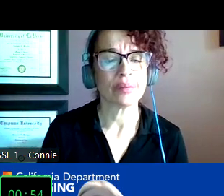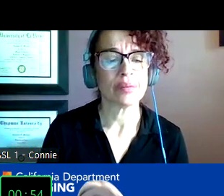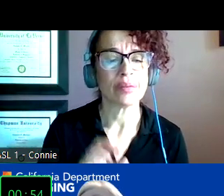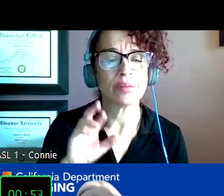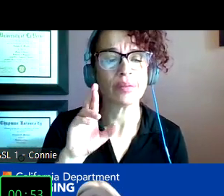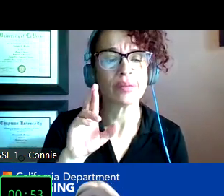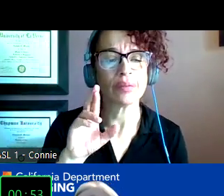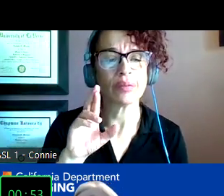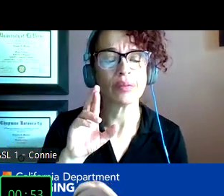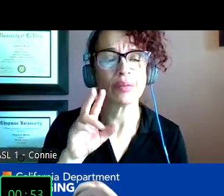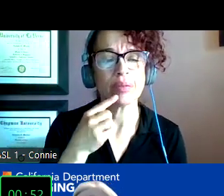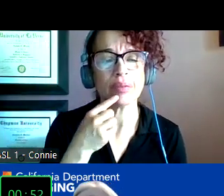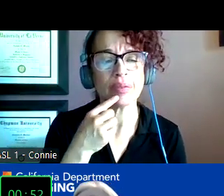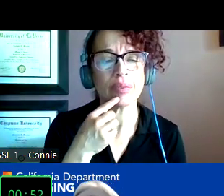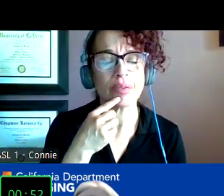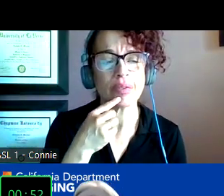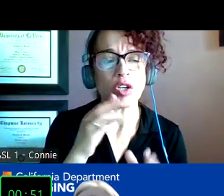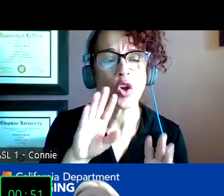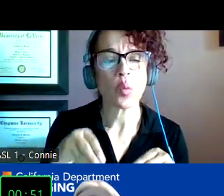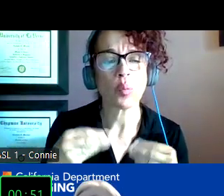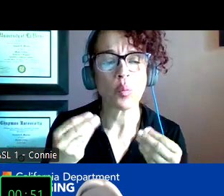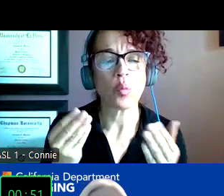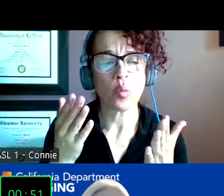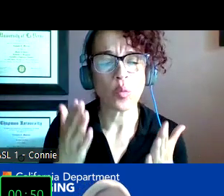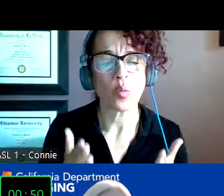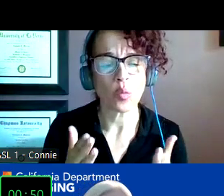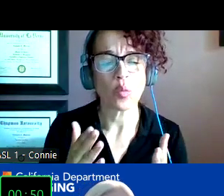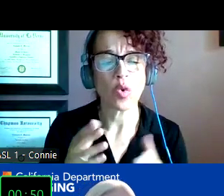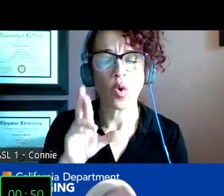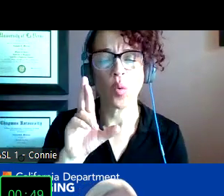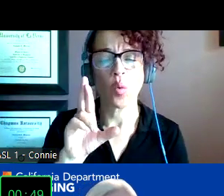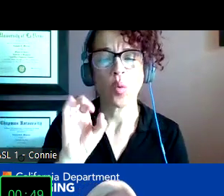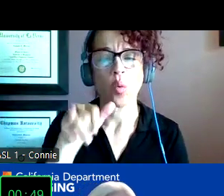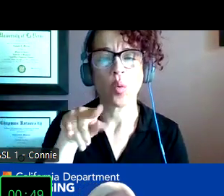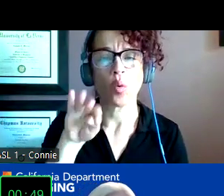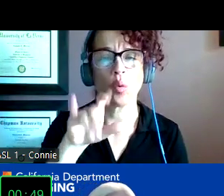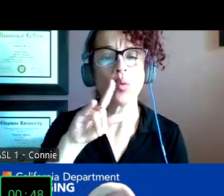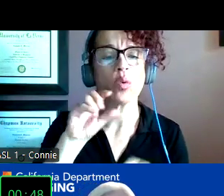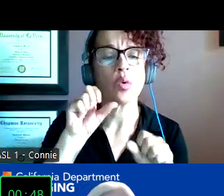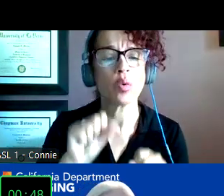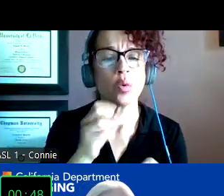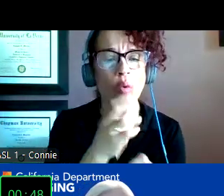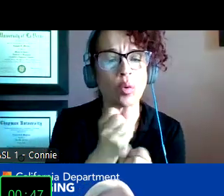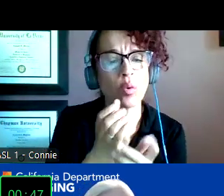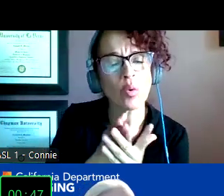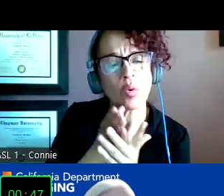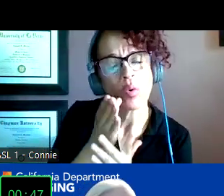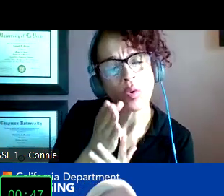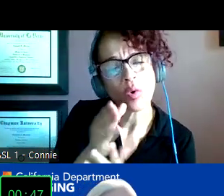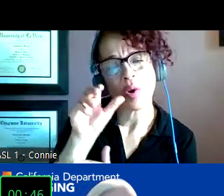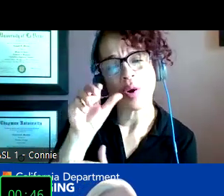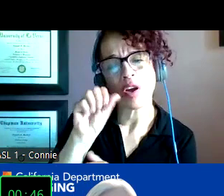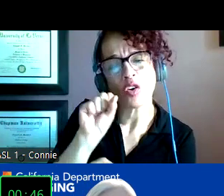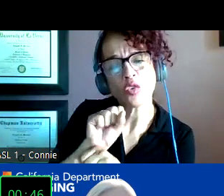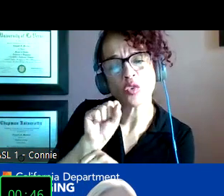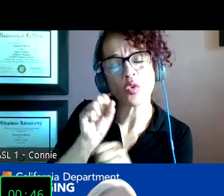recipient of IHSS or the care provider of that recipient are unable to get through to the social worker